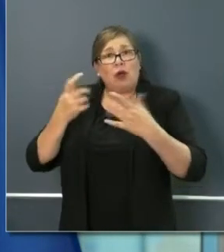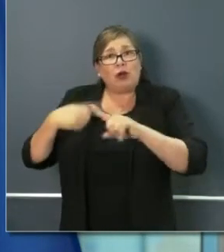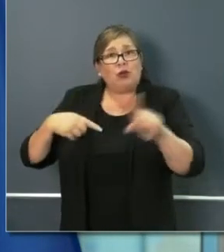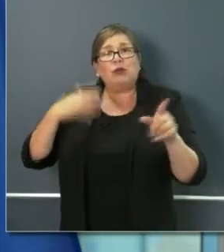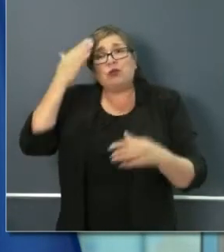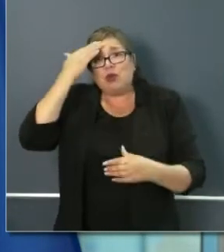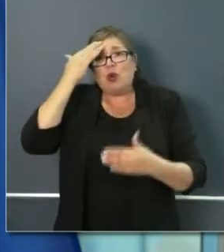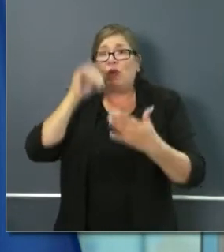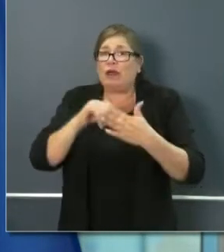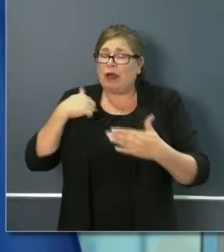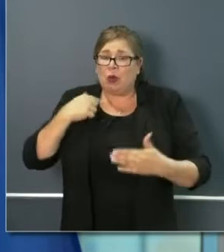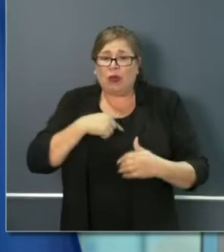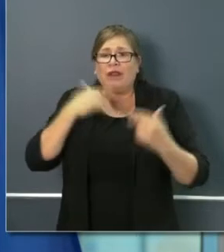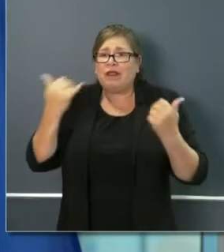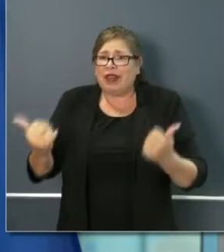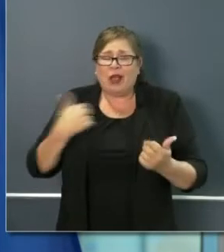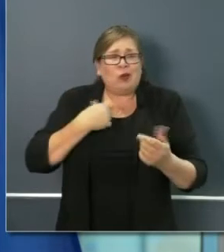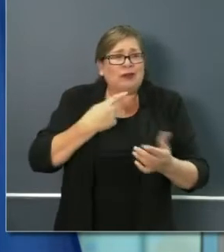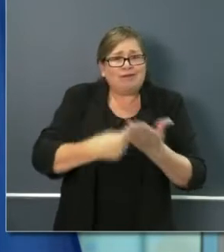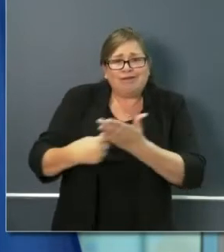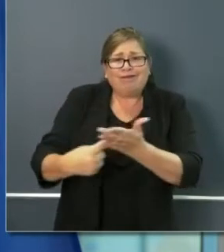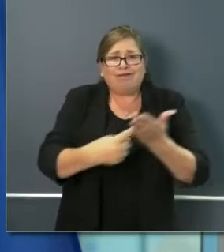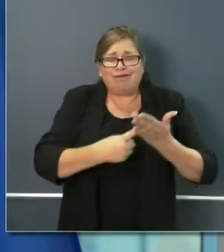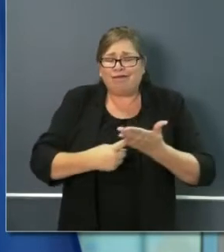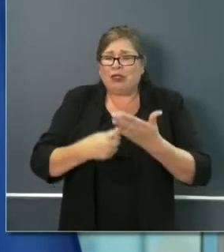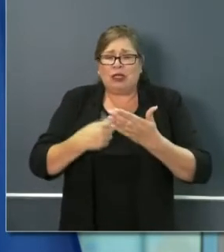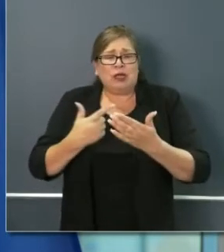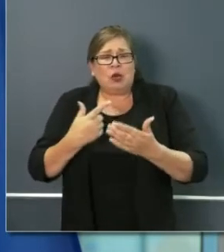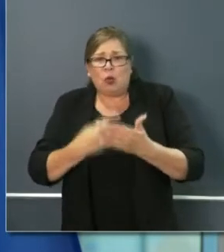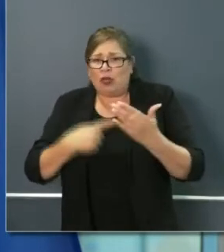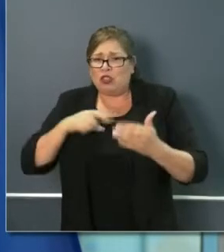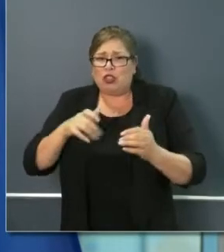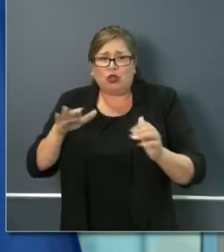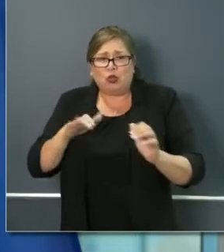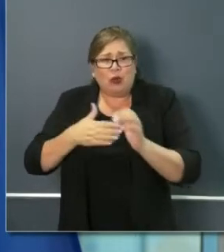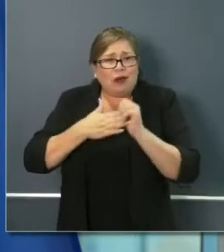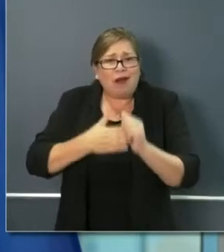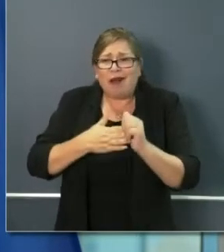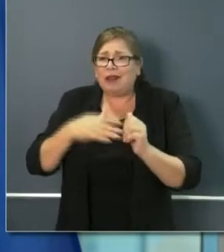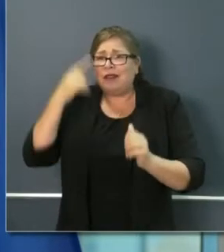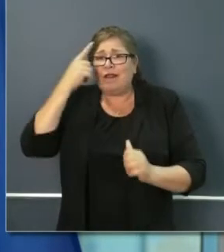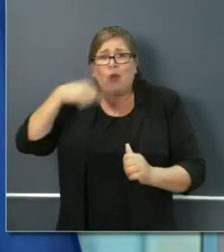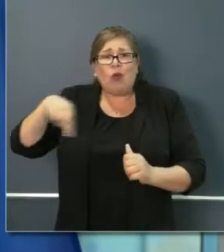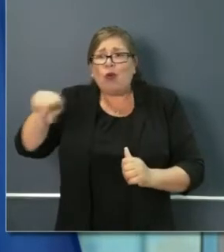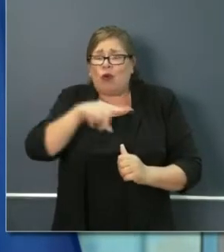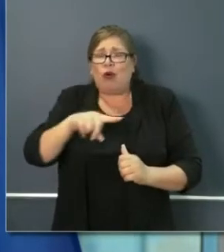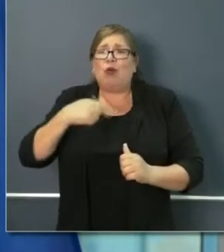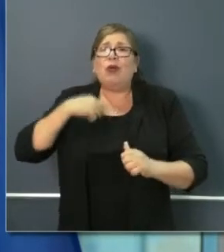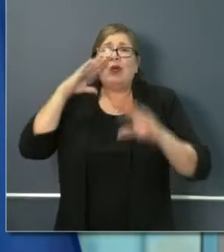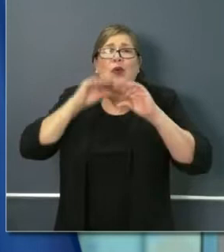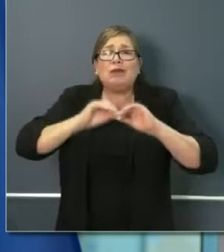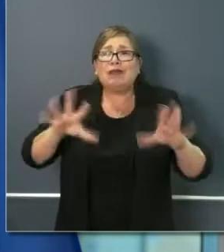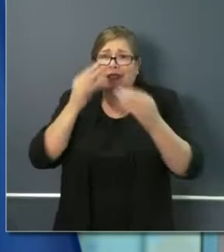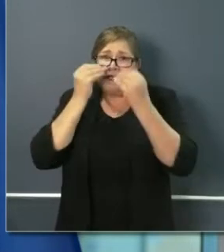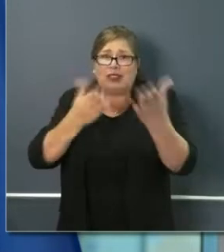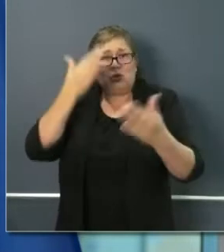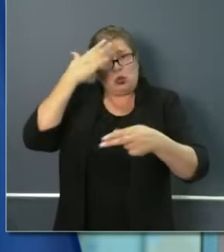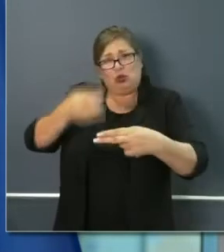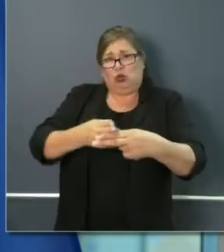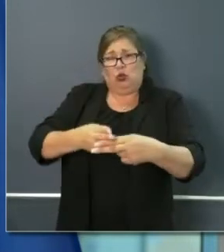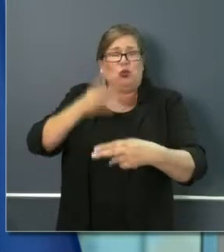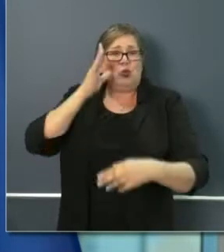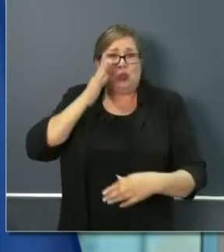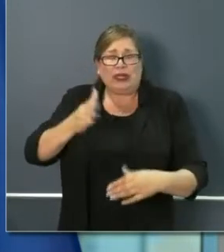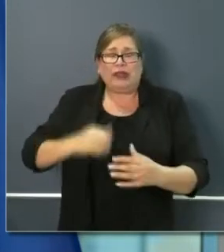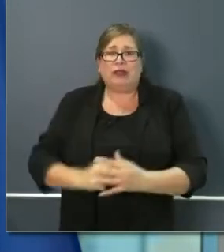this. We'll put out our recommendations in short order as it relates to face coverings, and those recommendations will include the